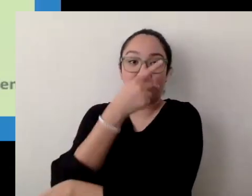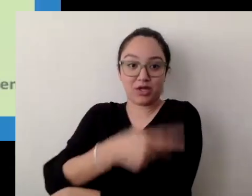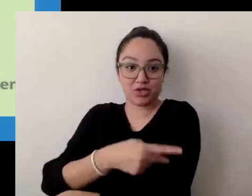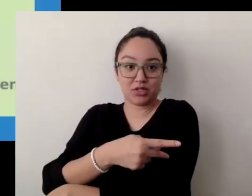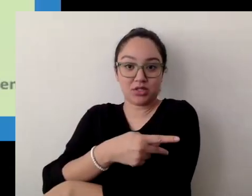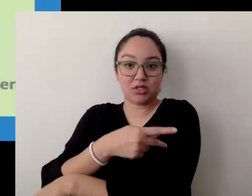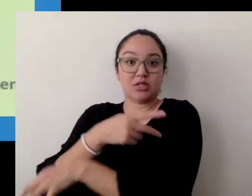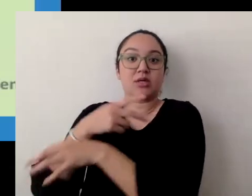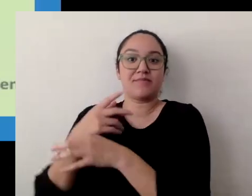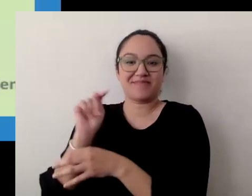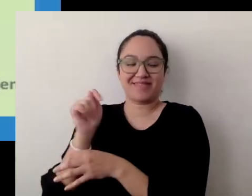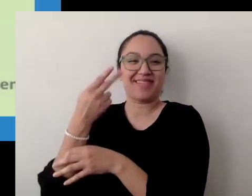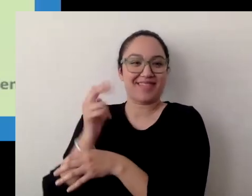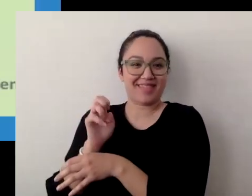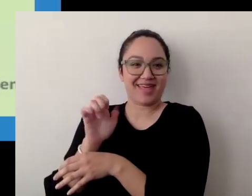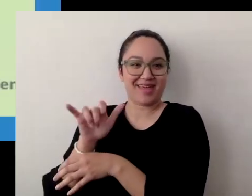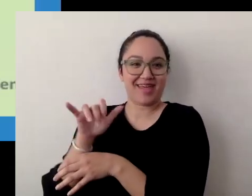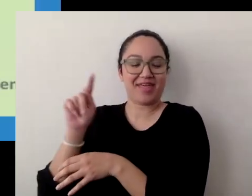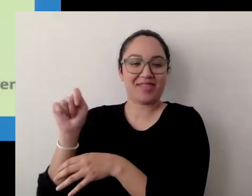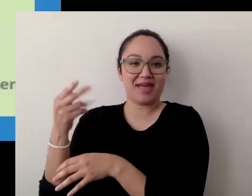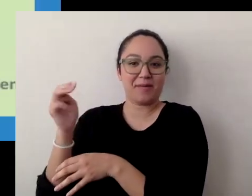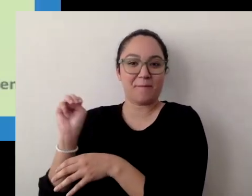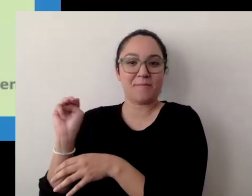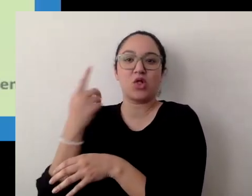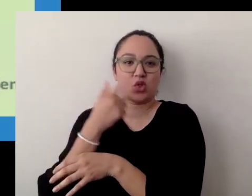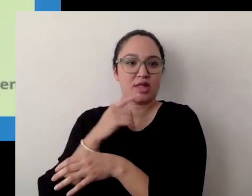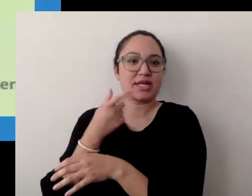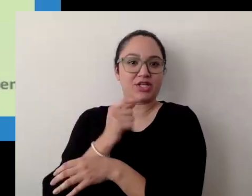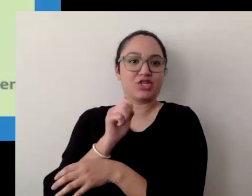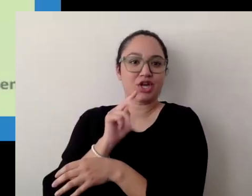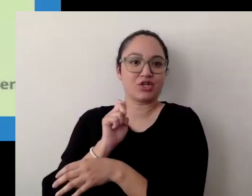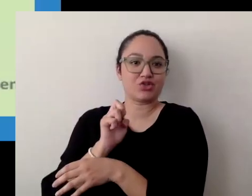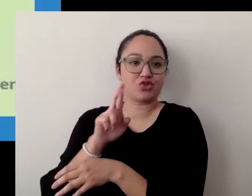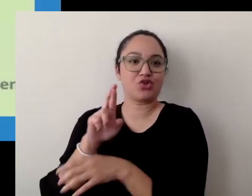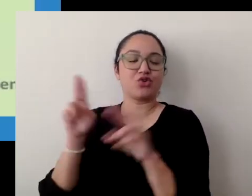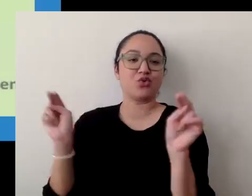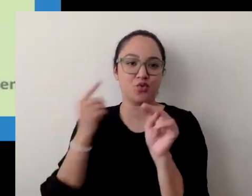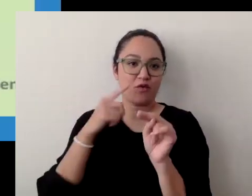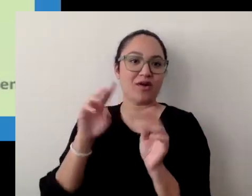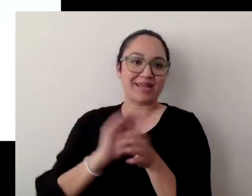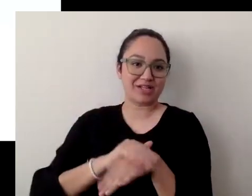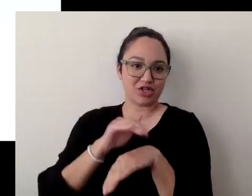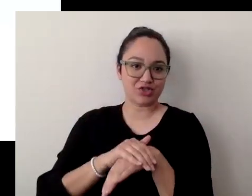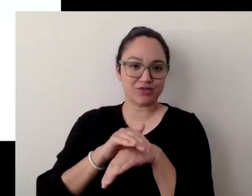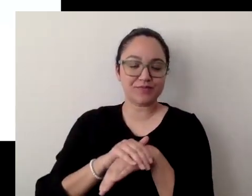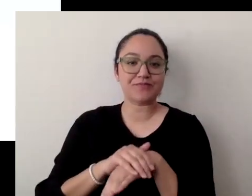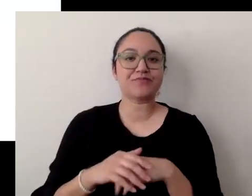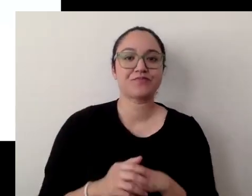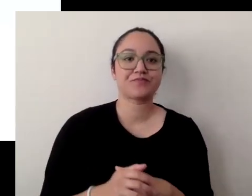the use of they, them as a gender neutral pronoun in English.